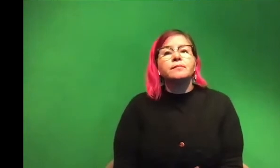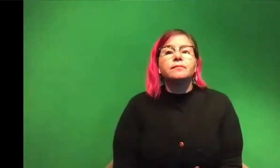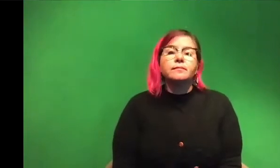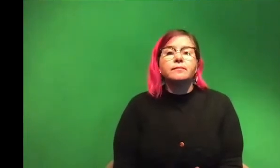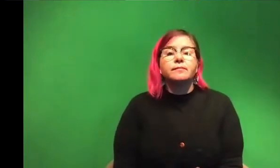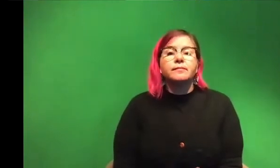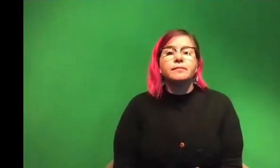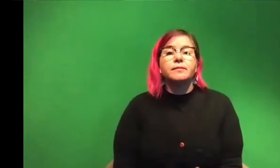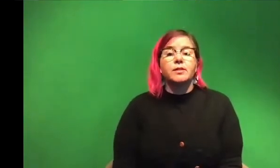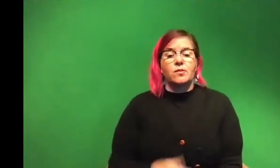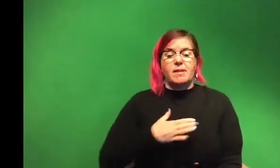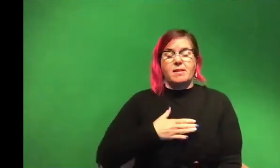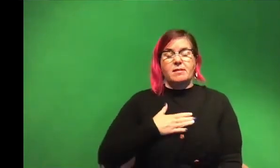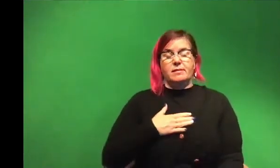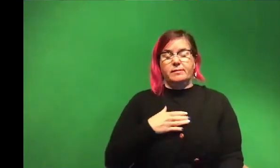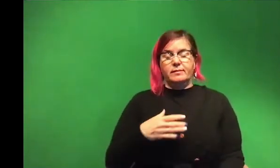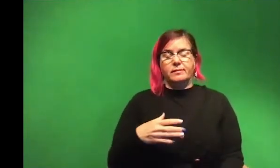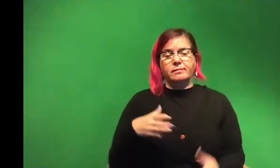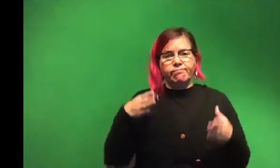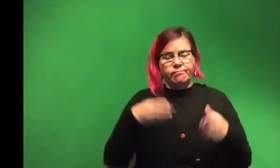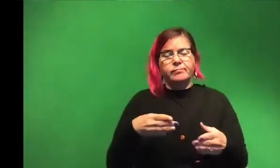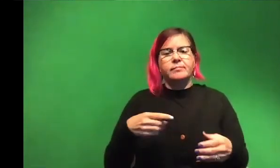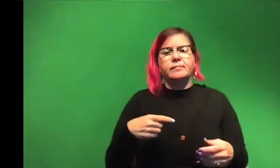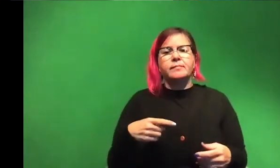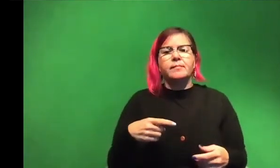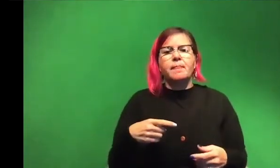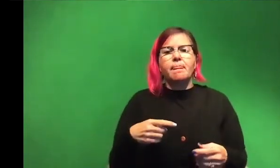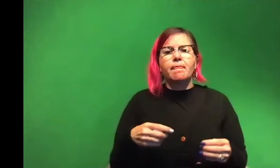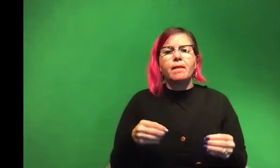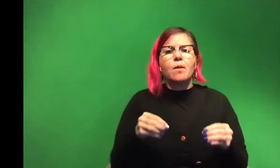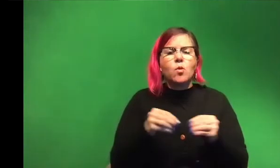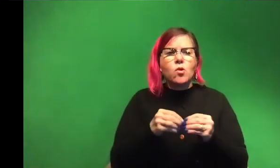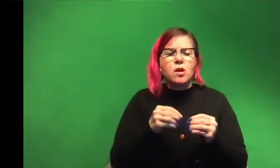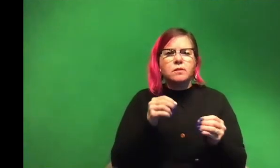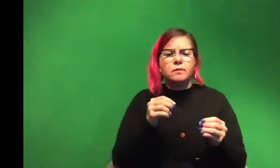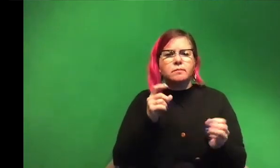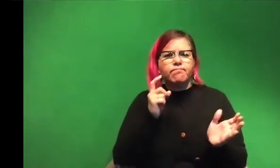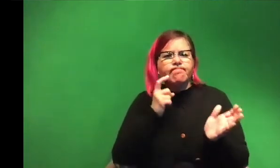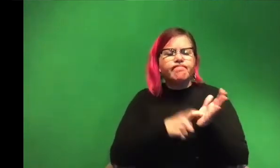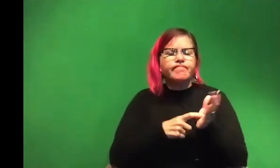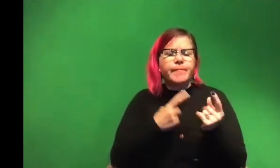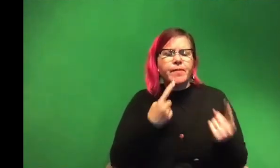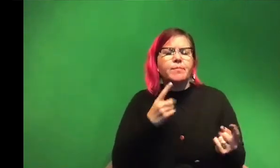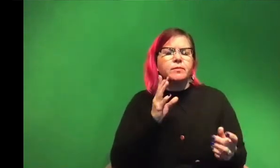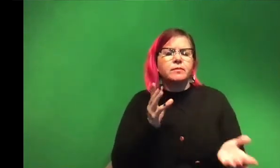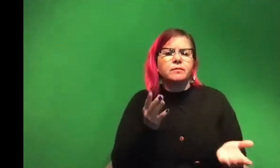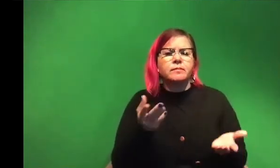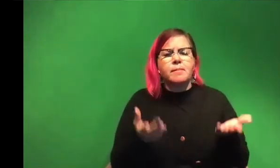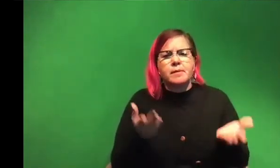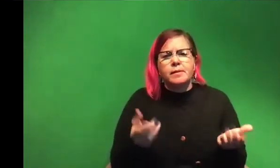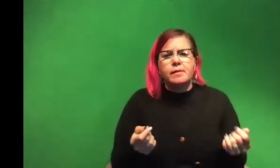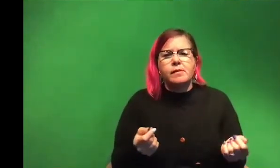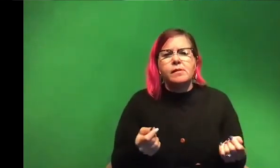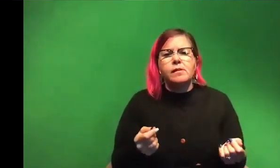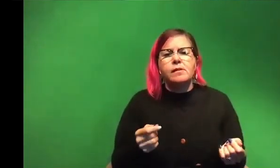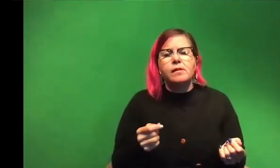As far as we are concerned, I do think that some of the more notable disasters that people would recognize would probably be the